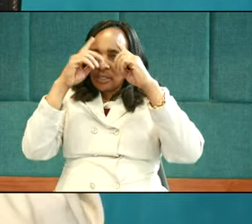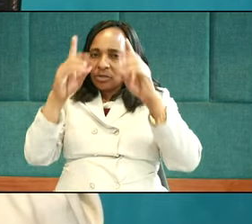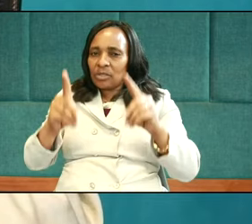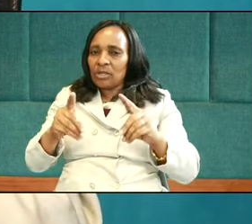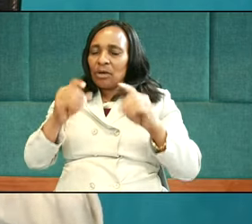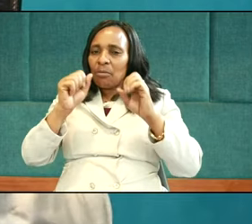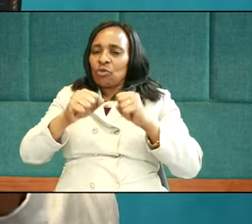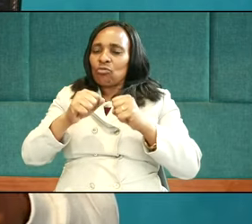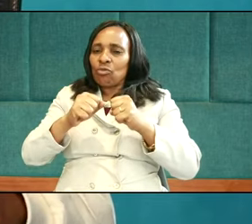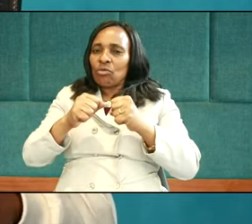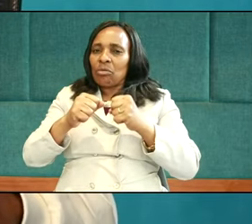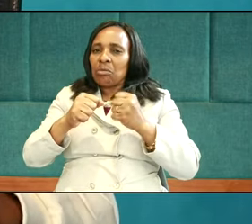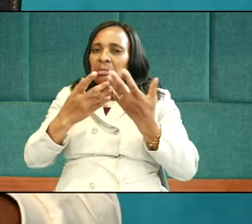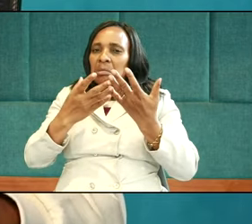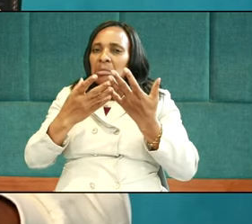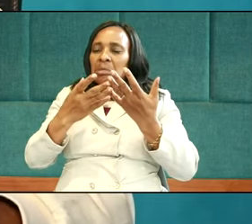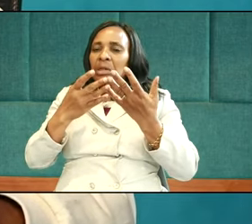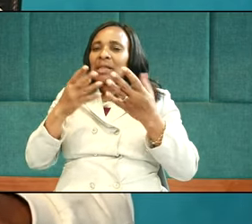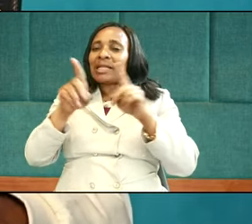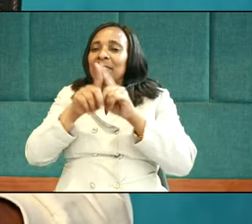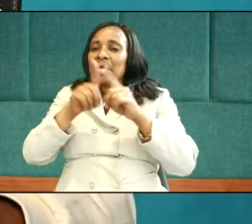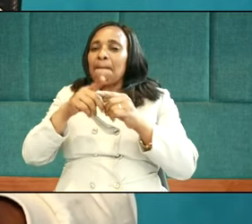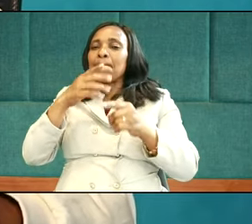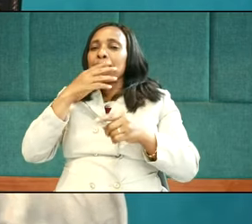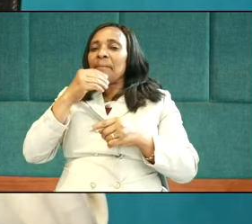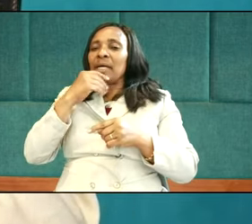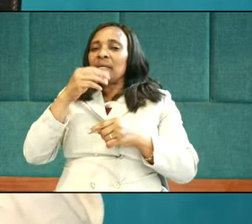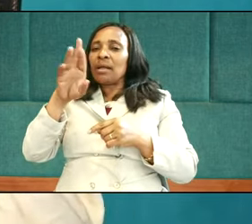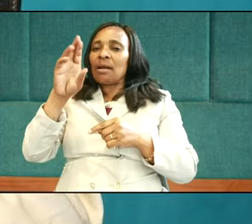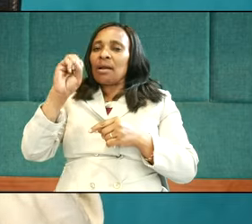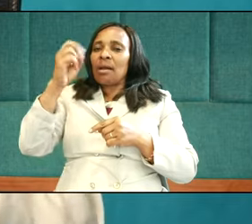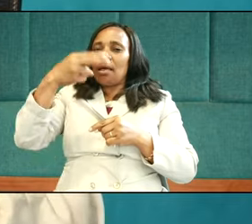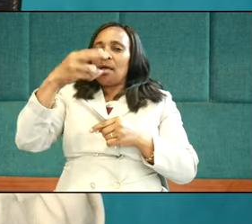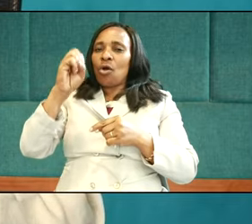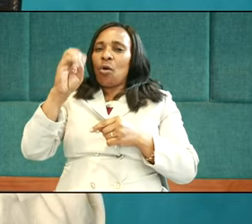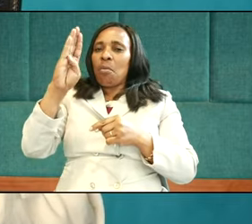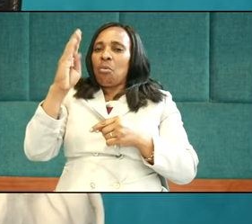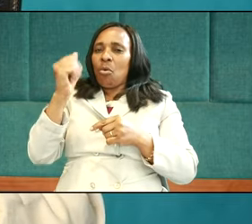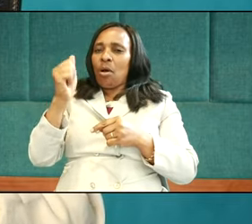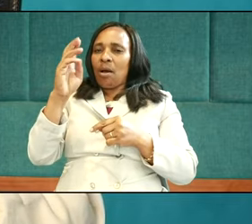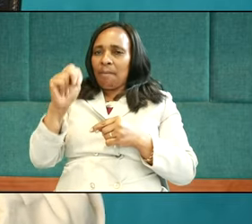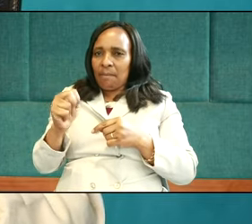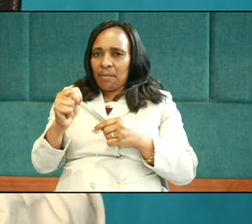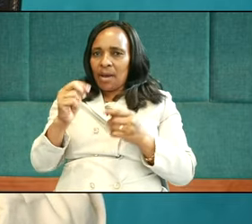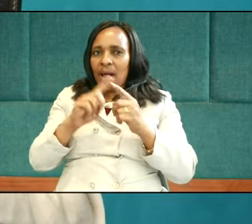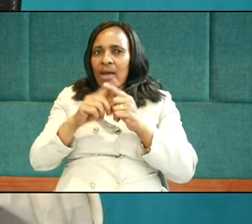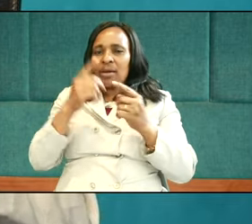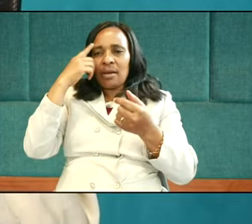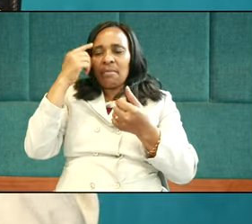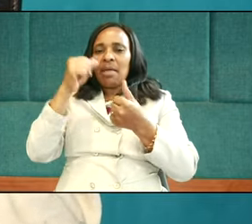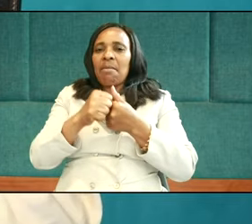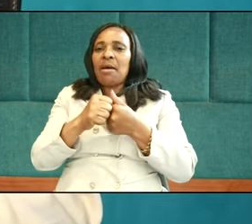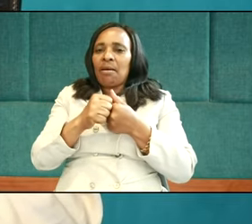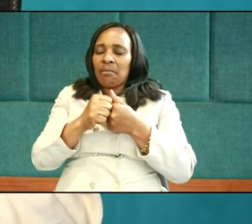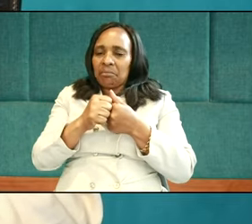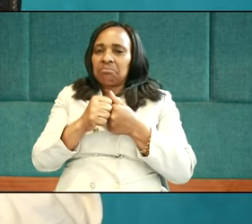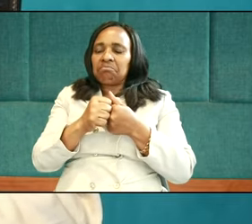get prideful, like Rehoboam did, and we should remember the reason that we're there in the first place. That's